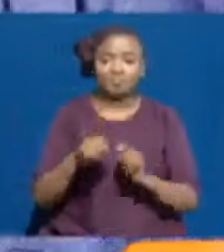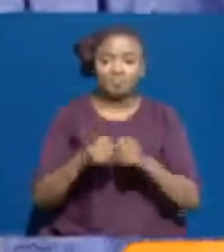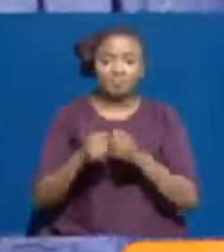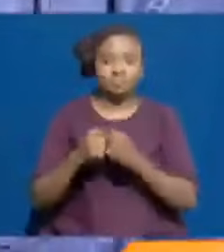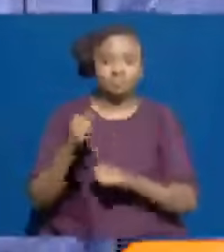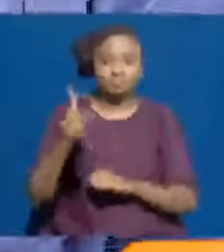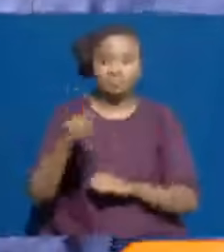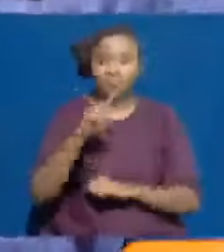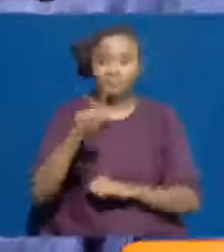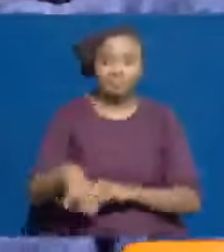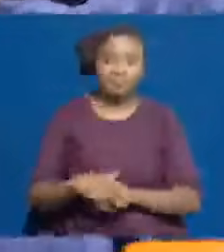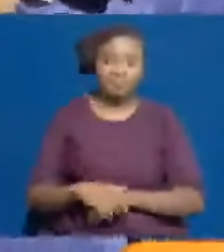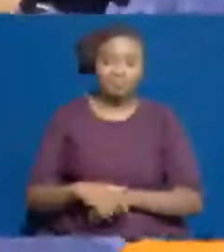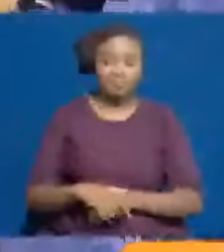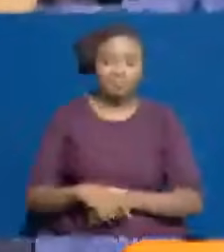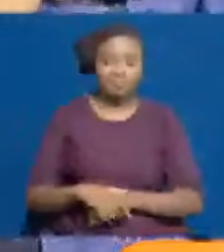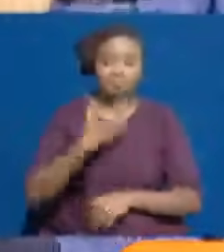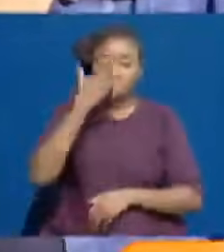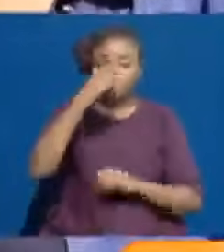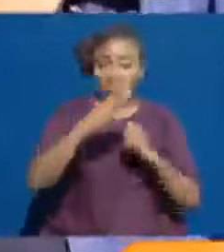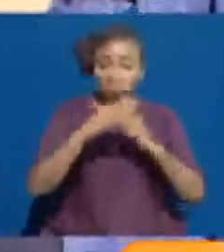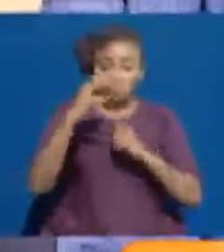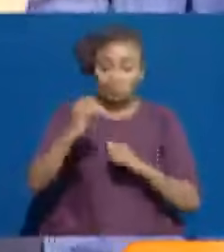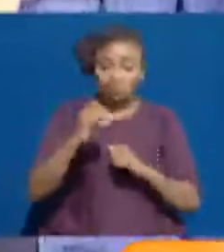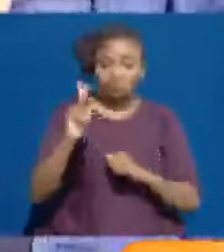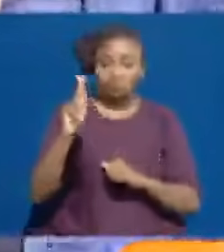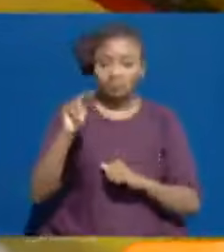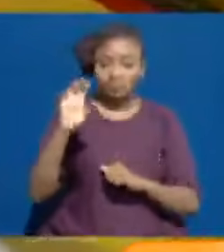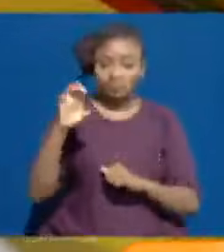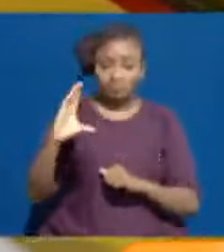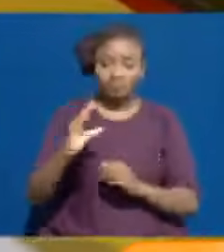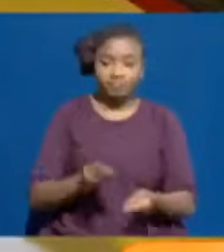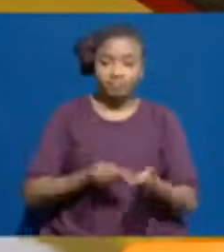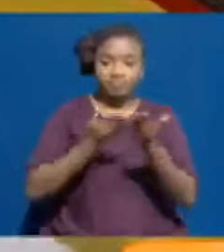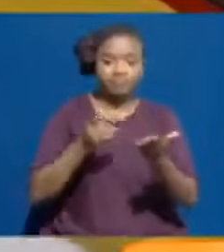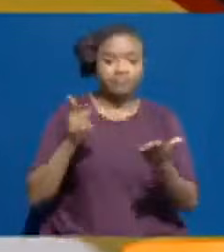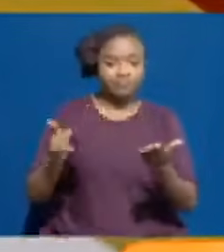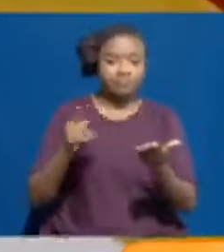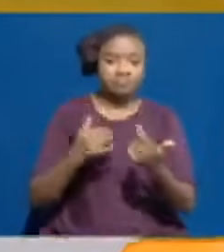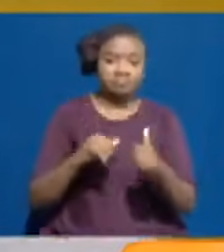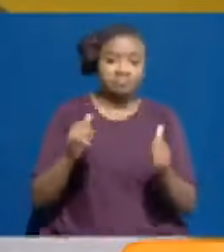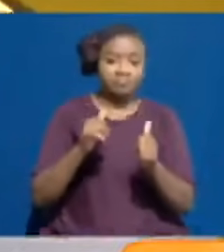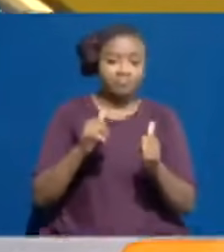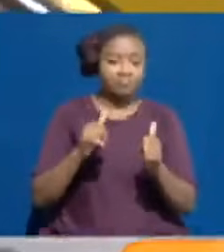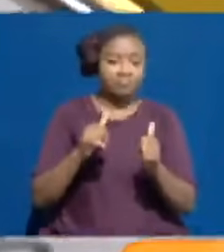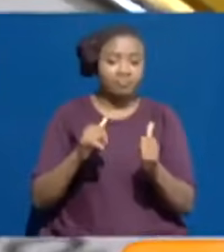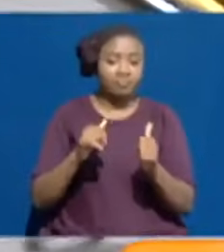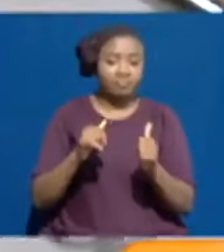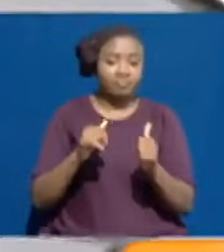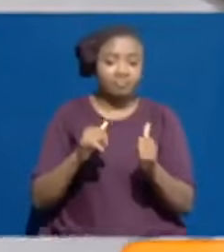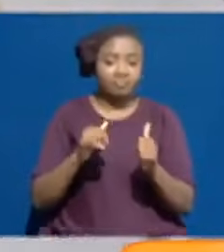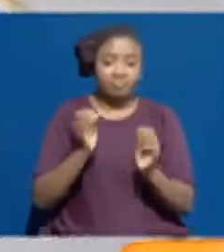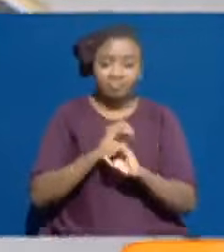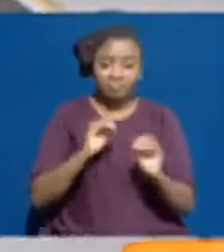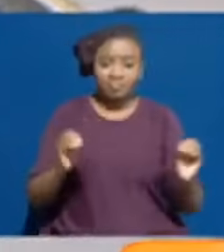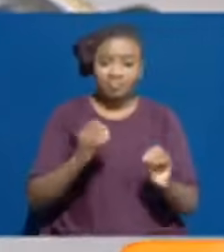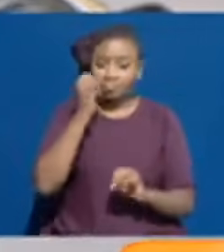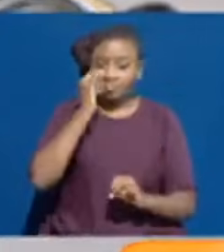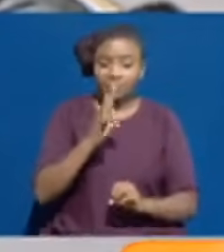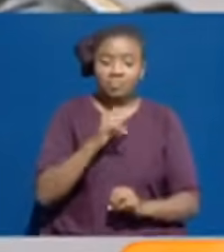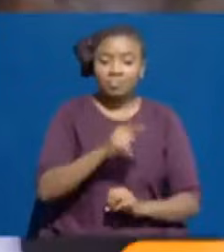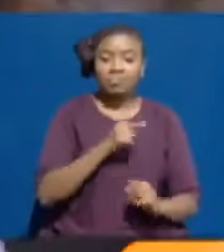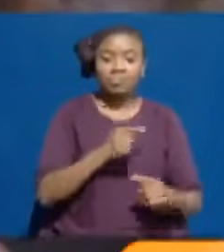to the petitioner, the 90-day review period given by Knec will be inconsequential if the Form 1 selection process that kicked off on Monday is let